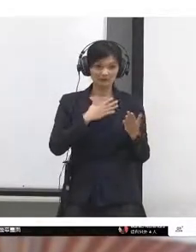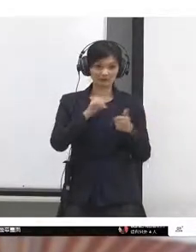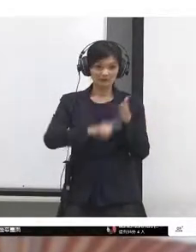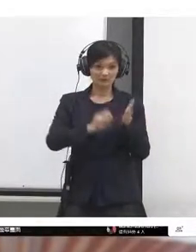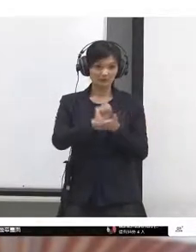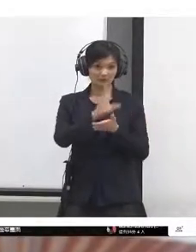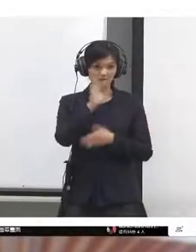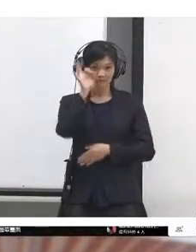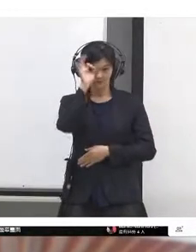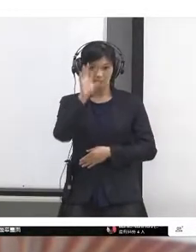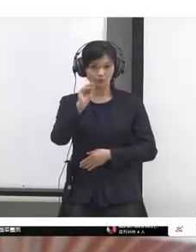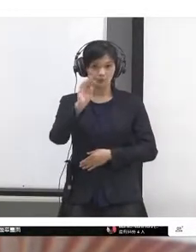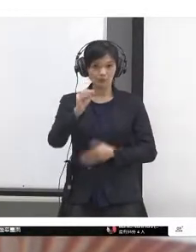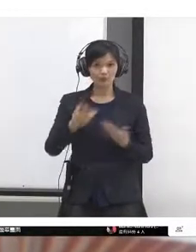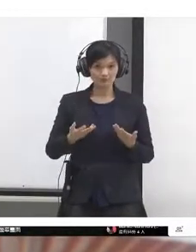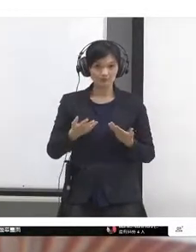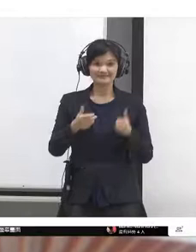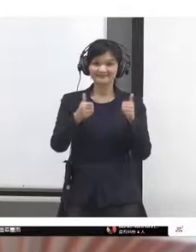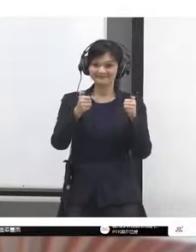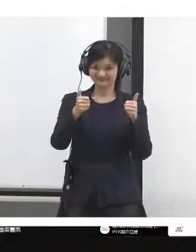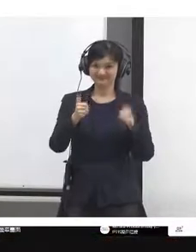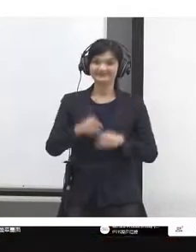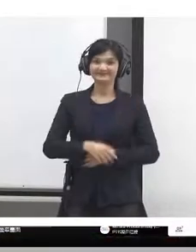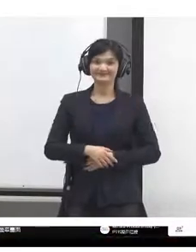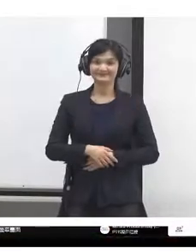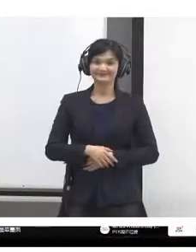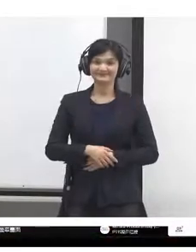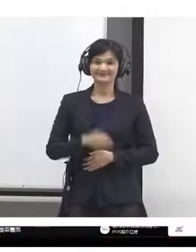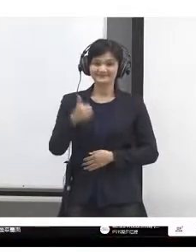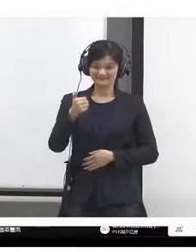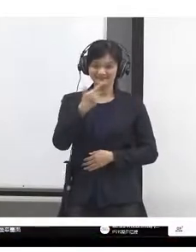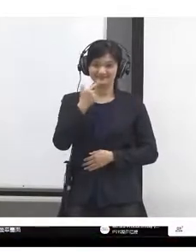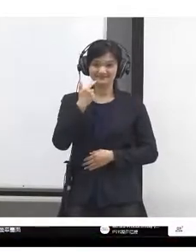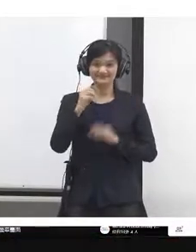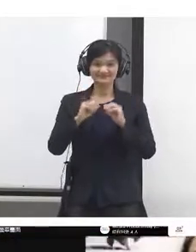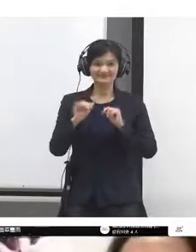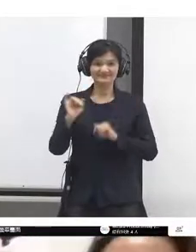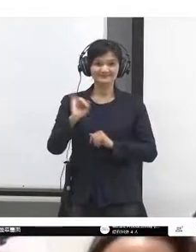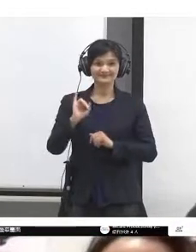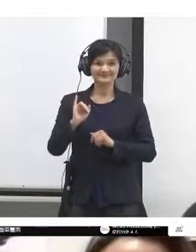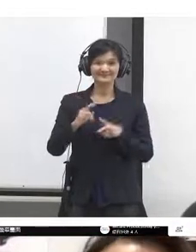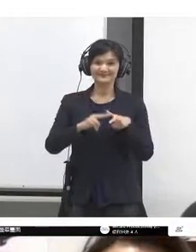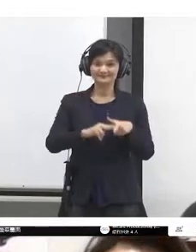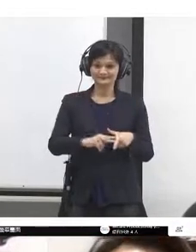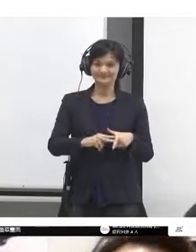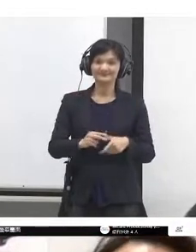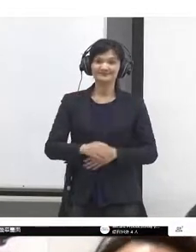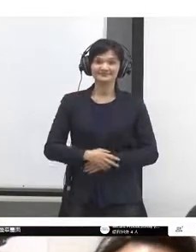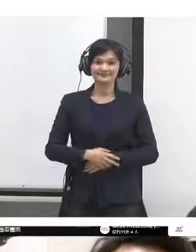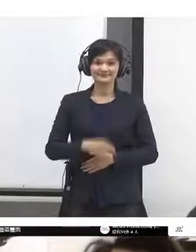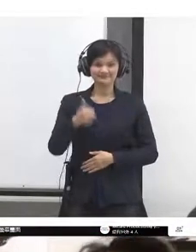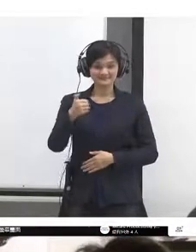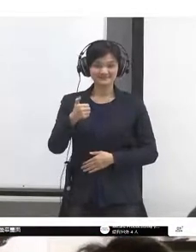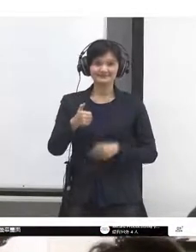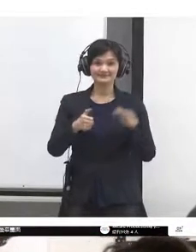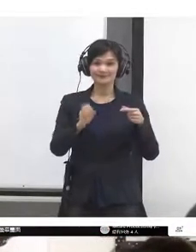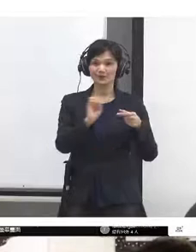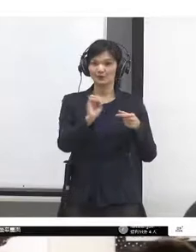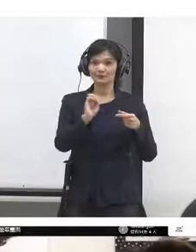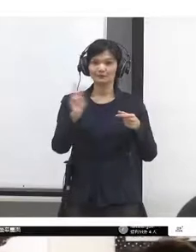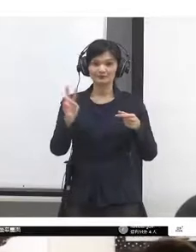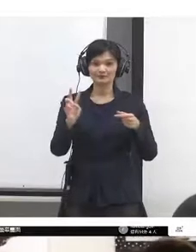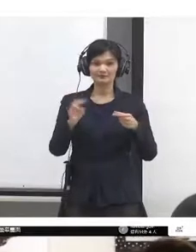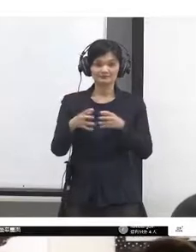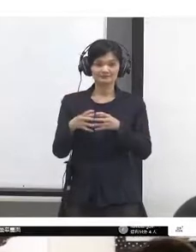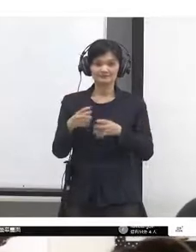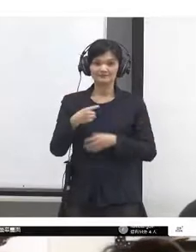Thank you for introducing me, Lisa, and hello for the GovTech GovZero team. My name is Mariko.